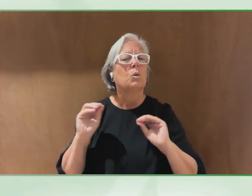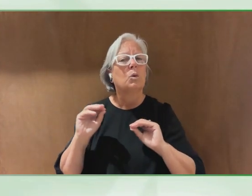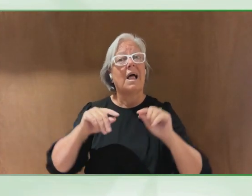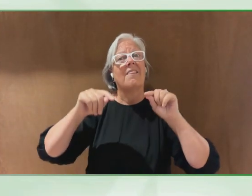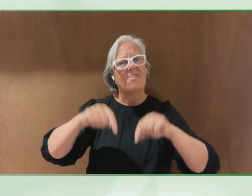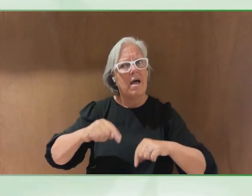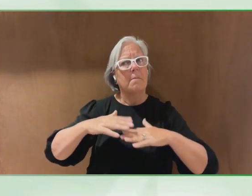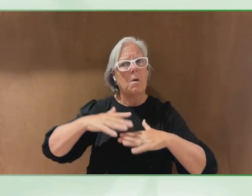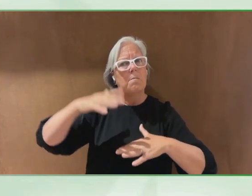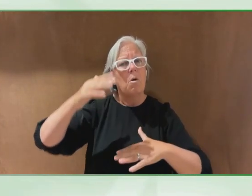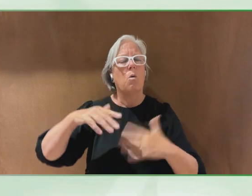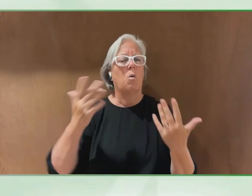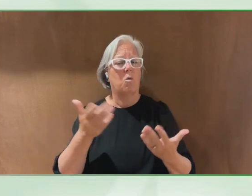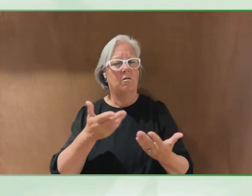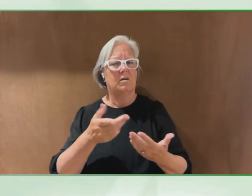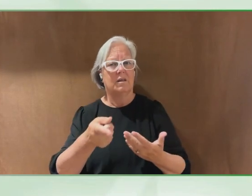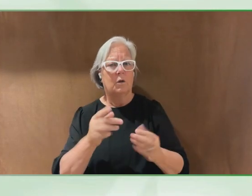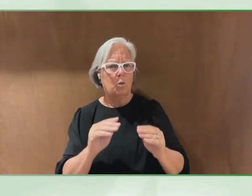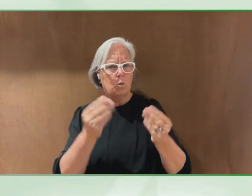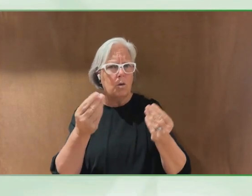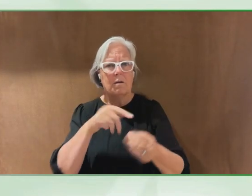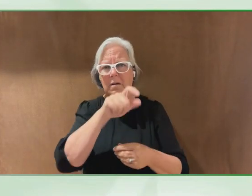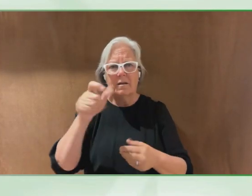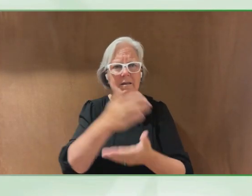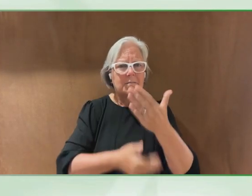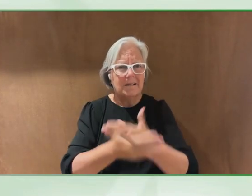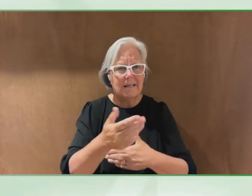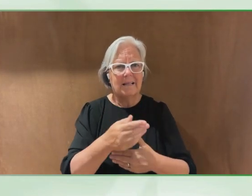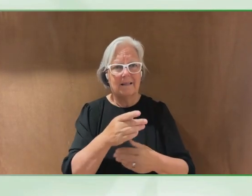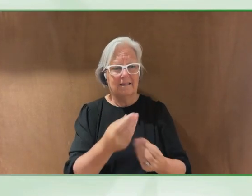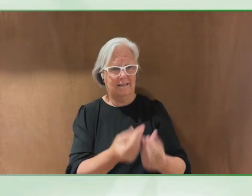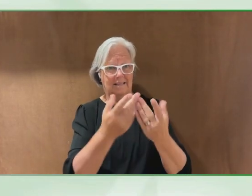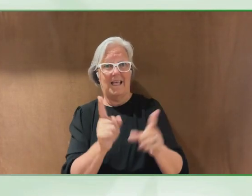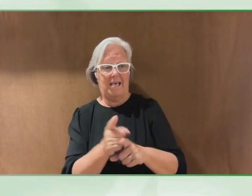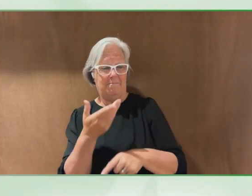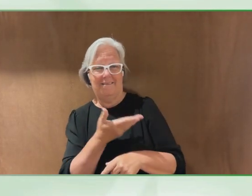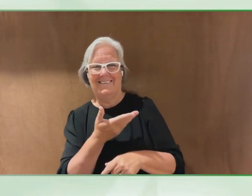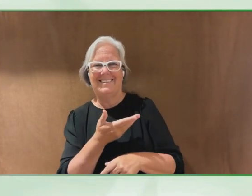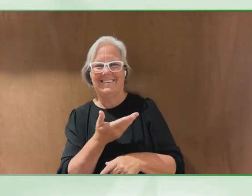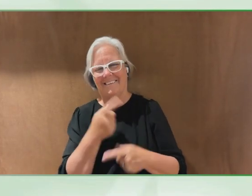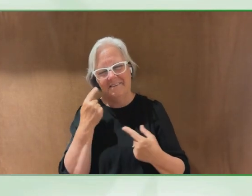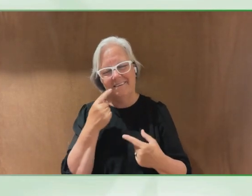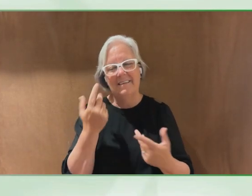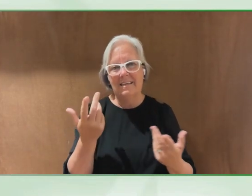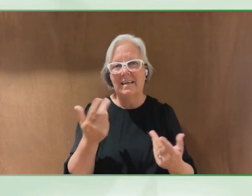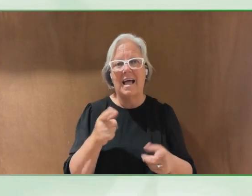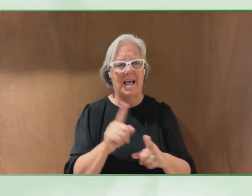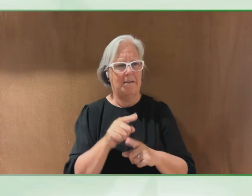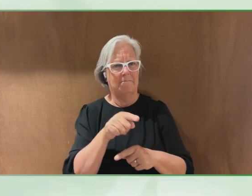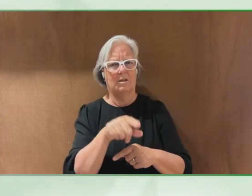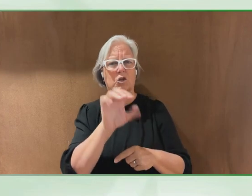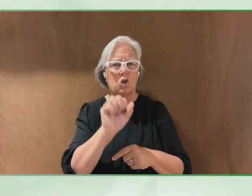social media to be influencers, like Fionn here. I think it really plays a role, but I think others might